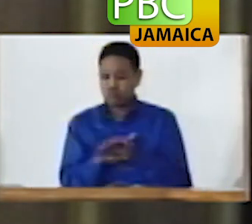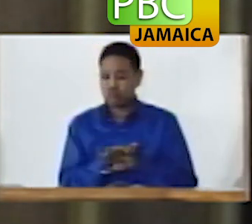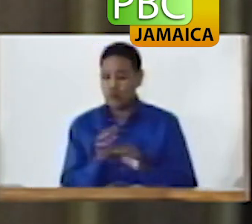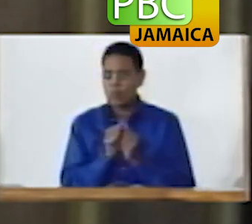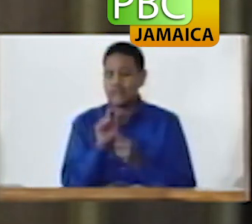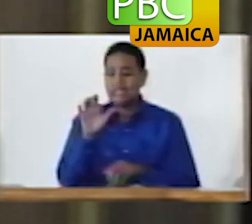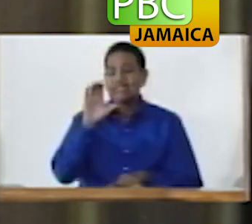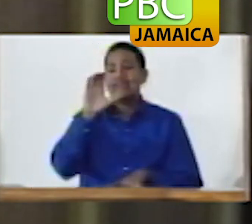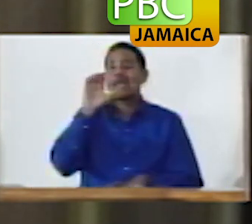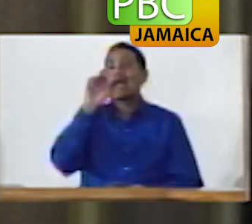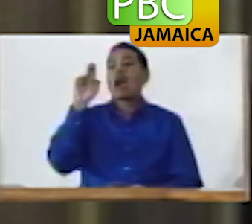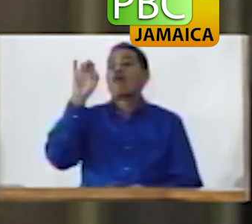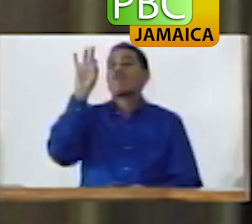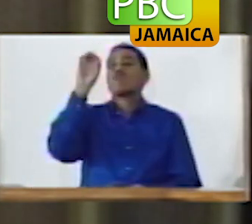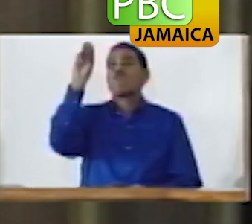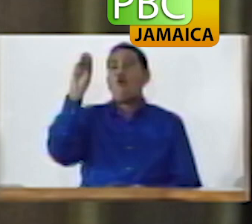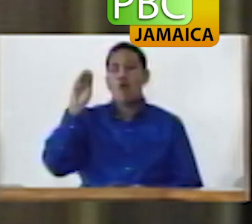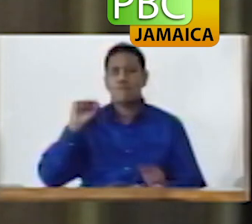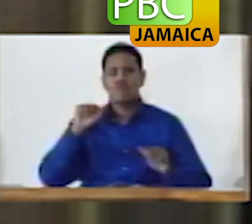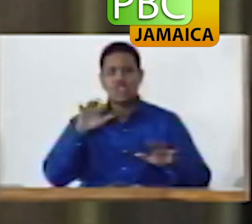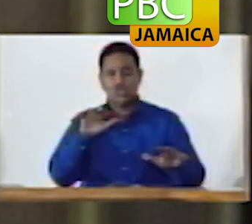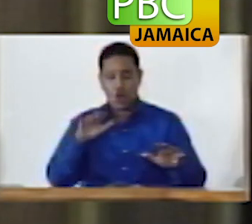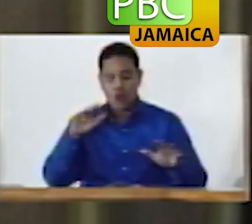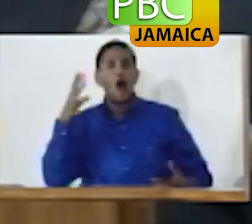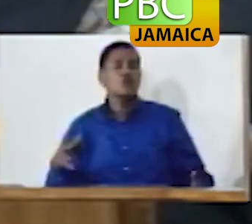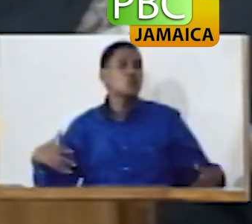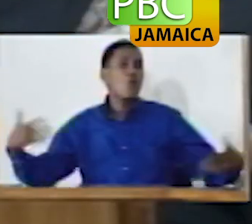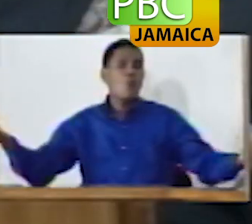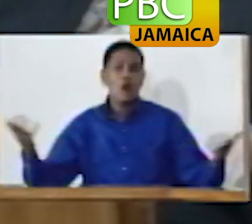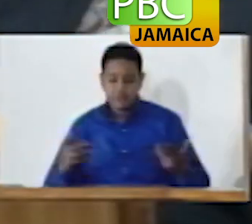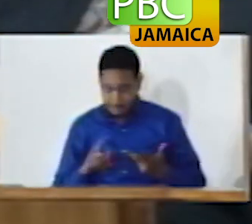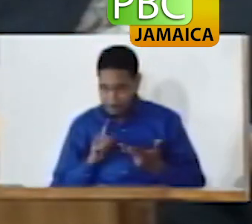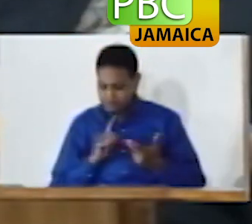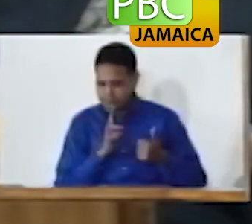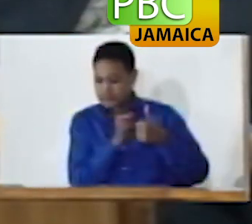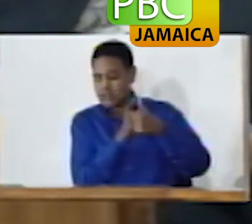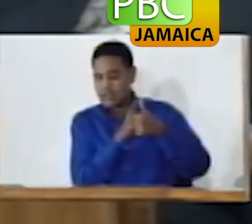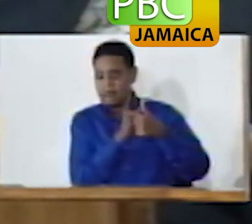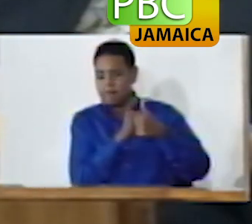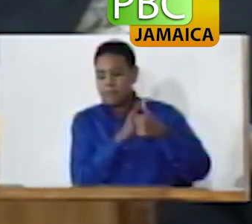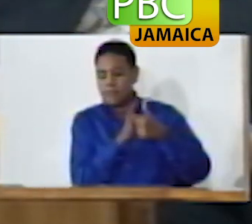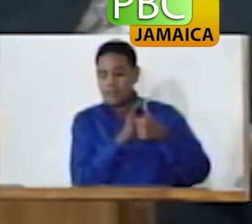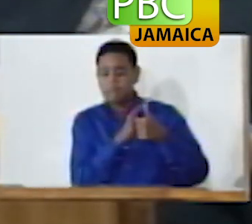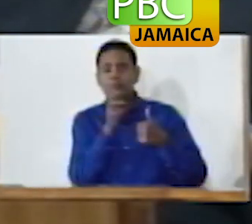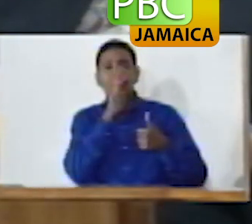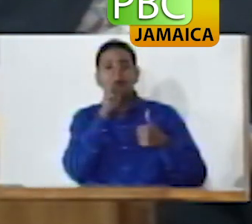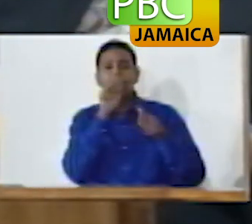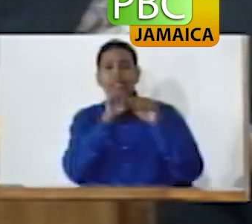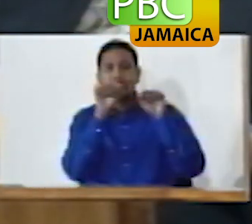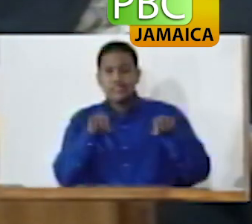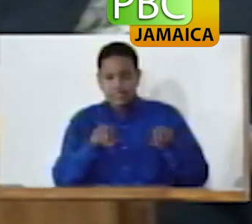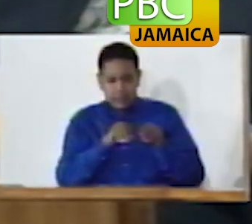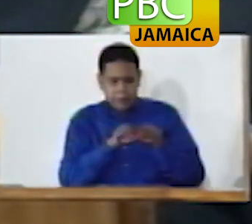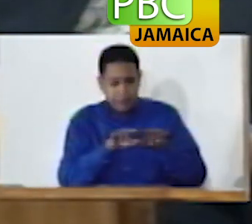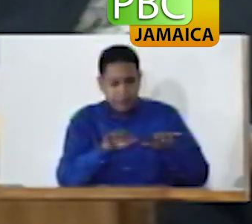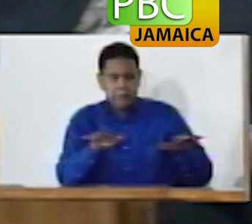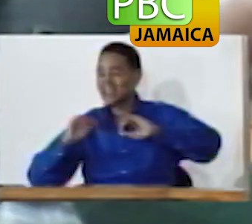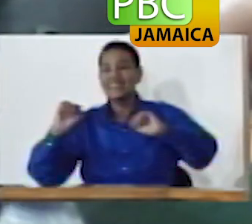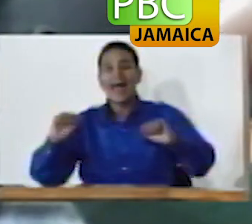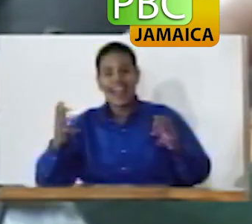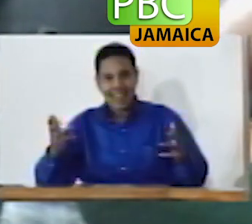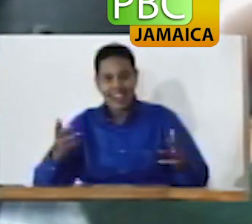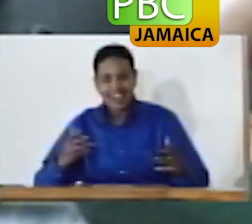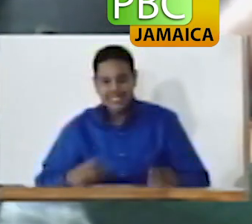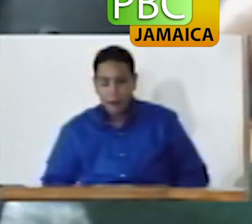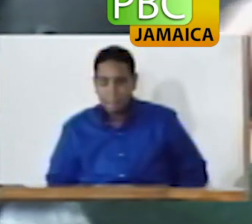water resource challenges. He also disclosed that the construction of Jamaica's first multi-purpose built parliament